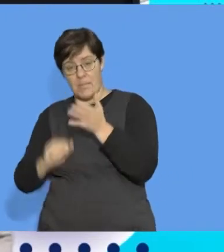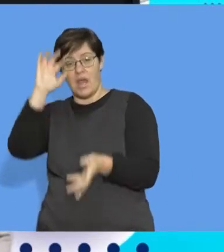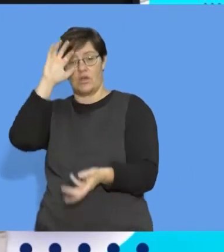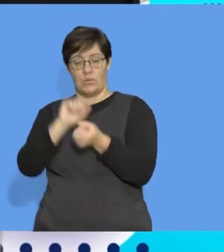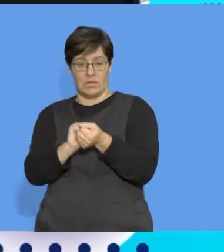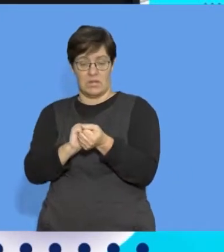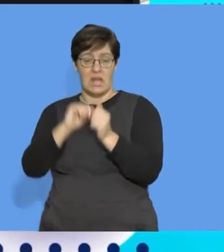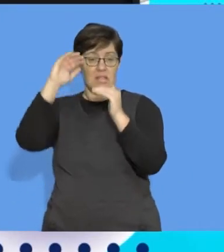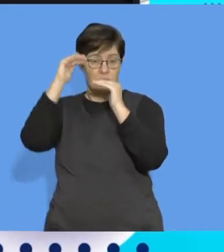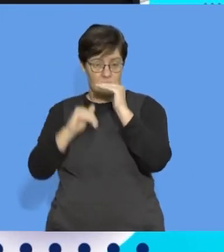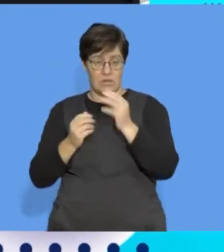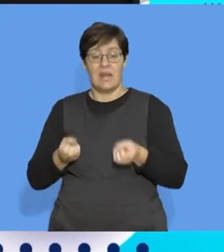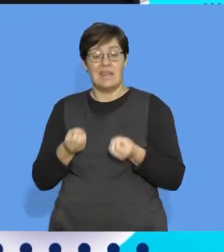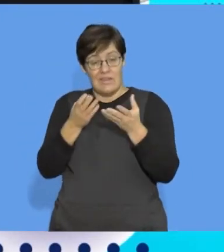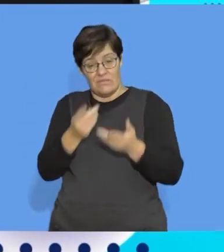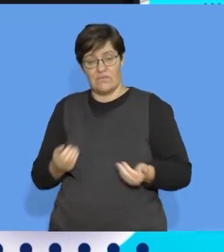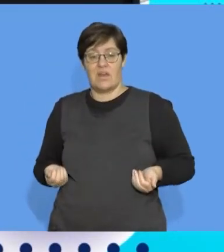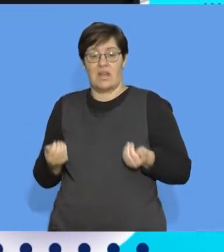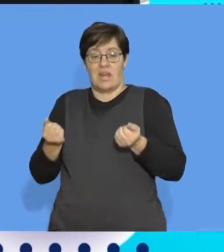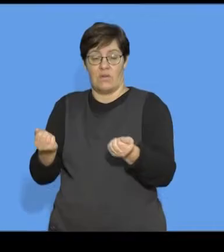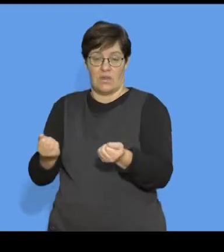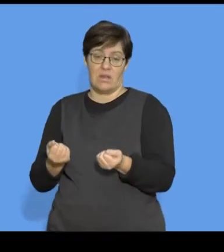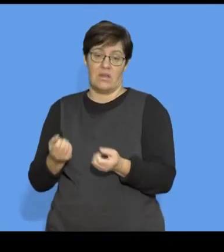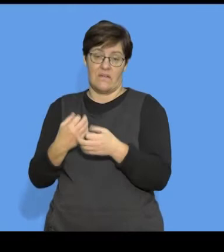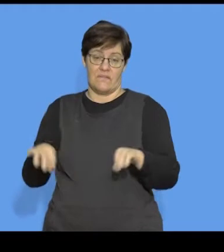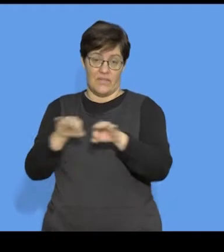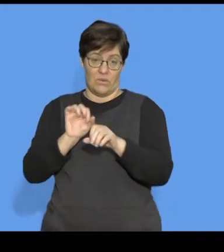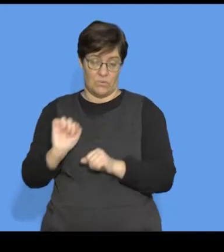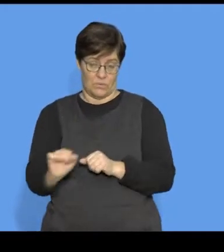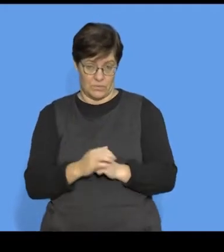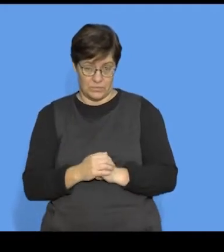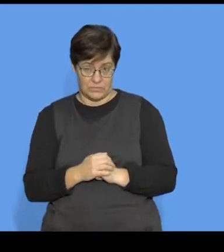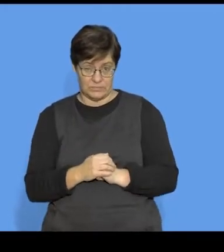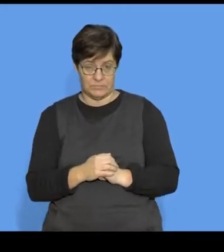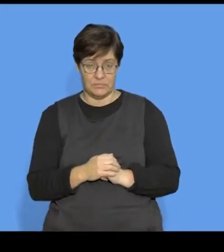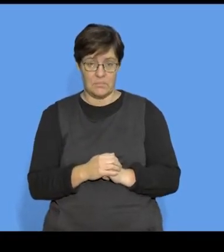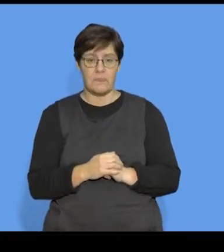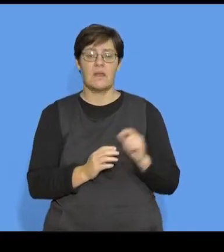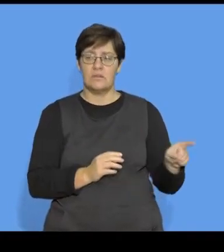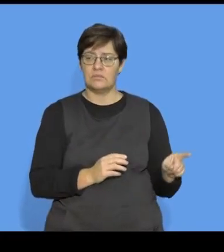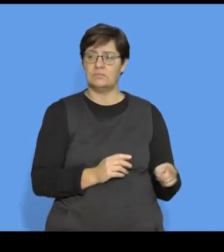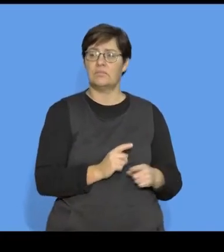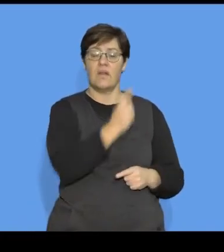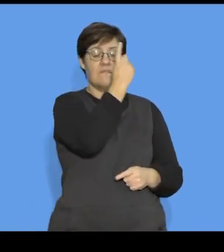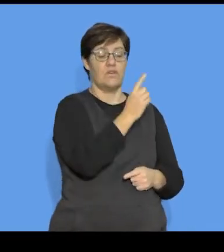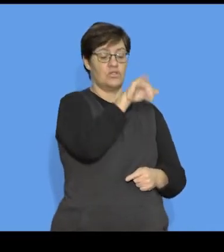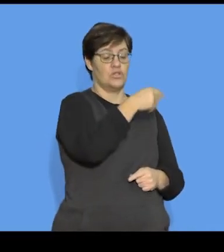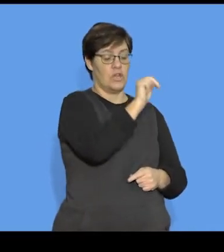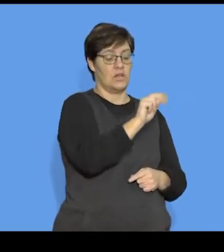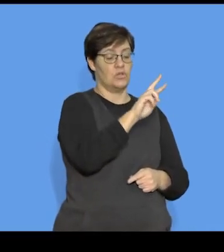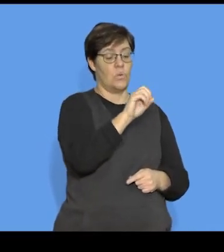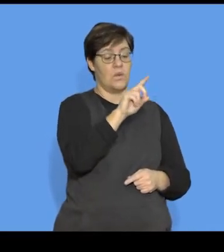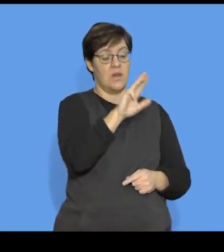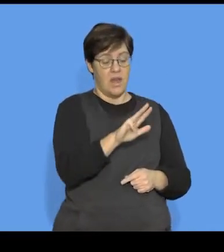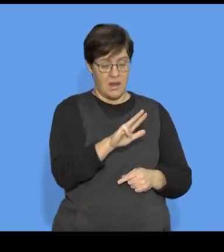give you carrying value. Okay. Then we are told that an old vehicle was traded in on the 1st of